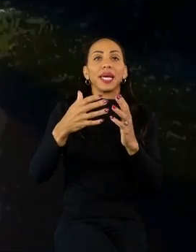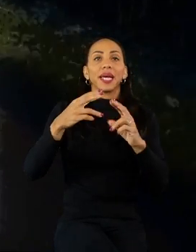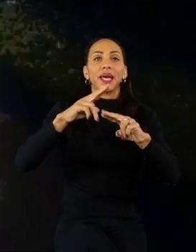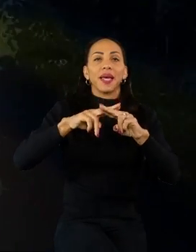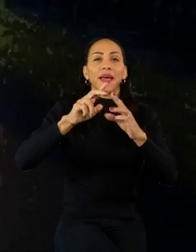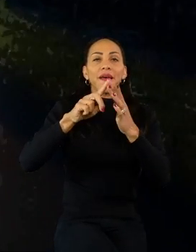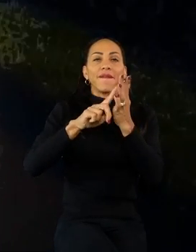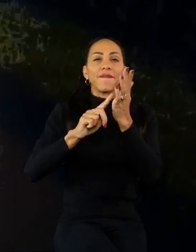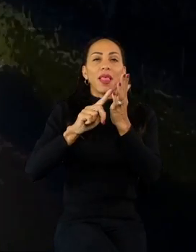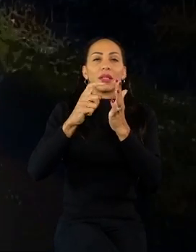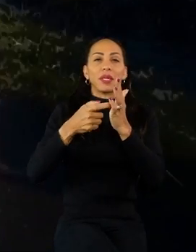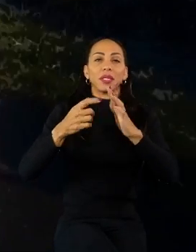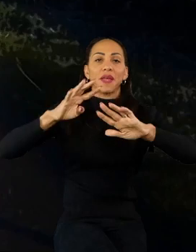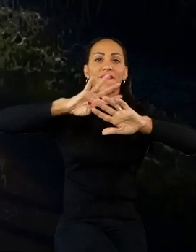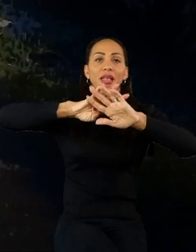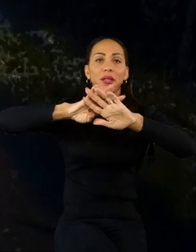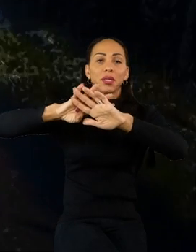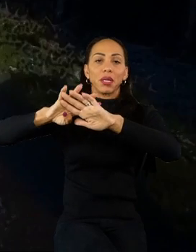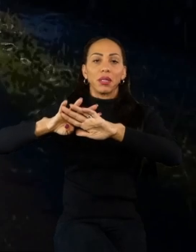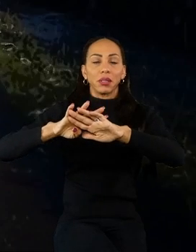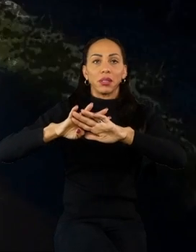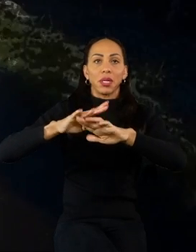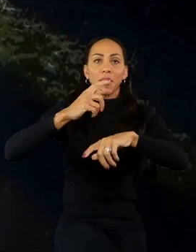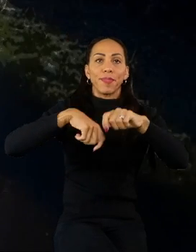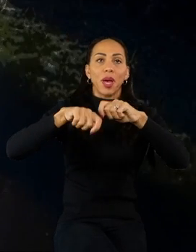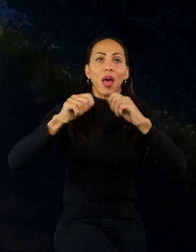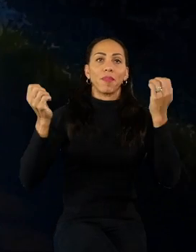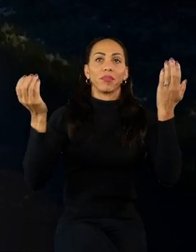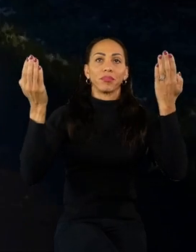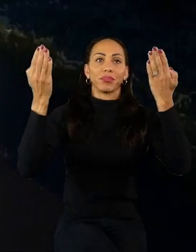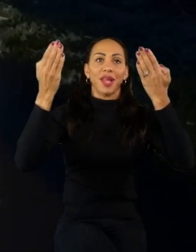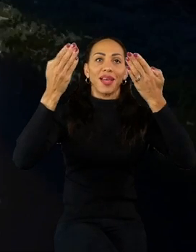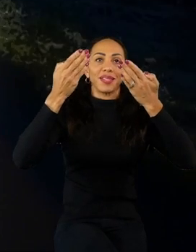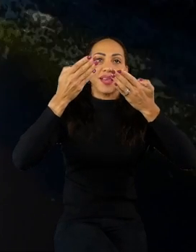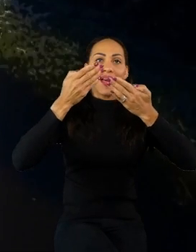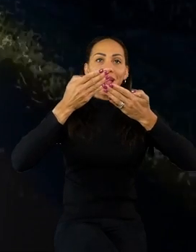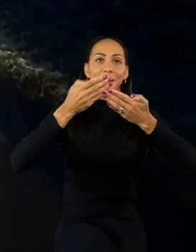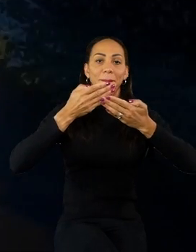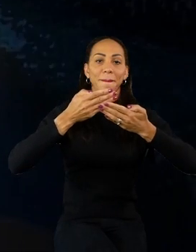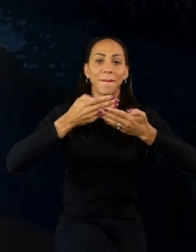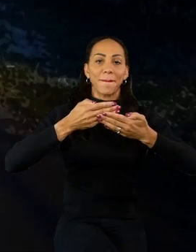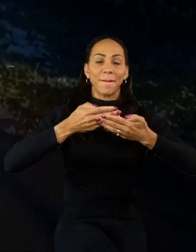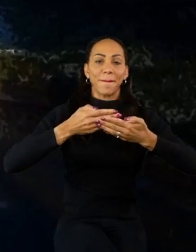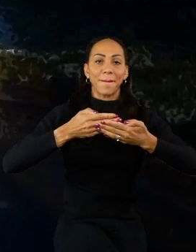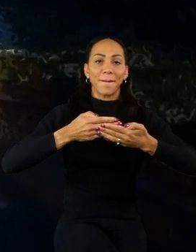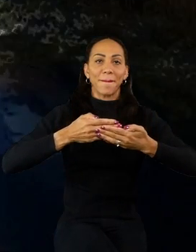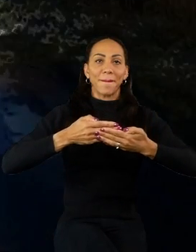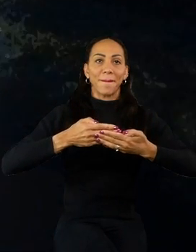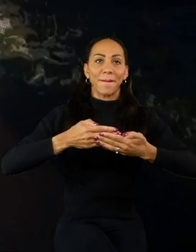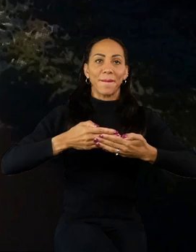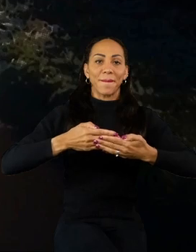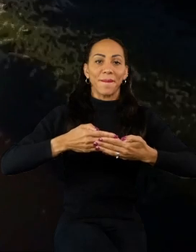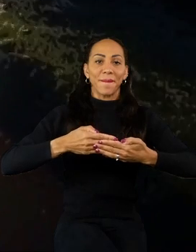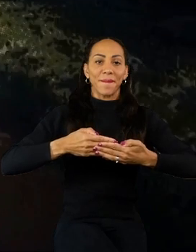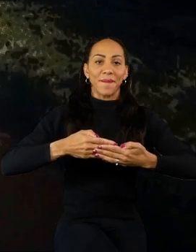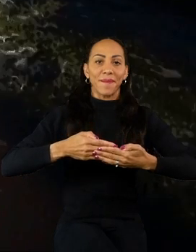And just by bringing in filters, make it look like nighttime. We can turn the lights up on the headlights.